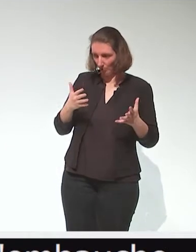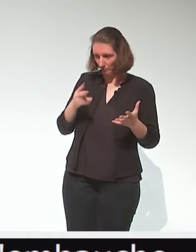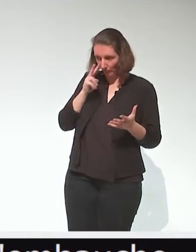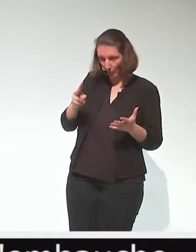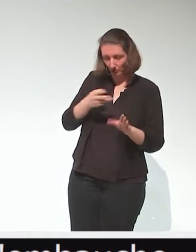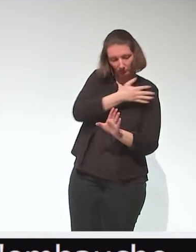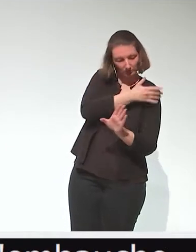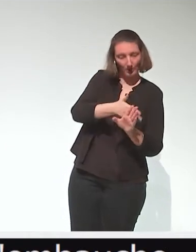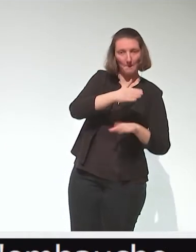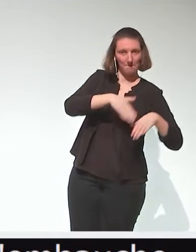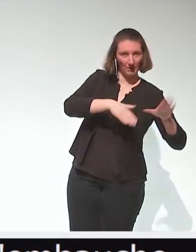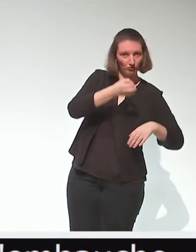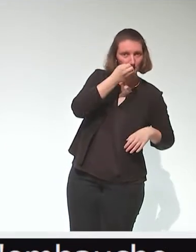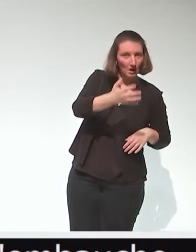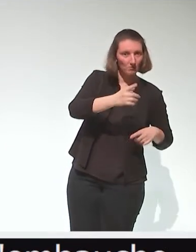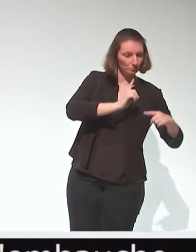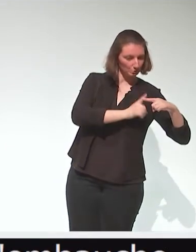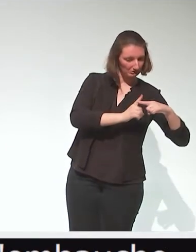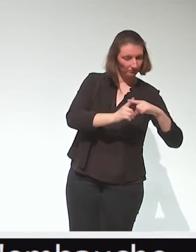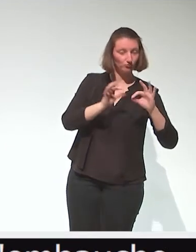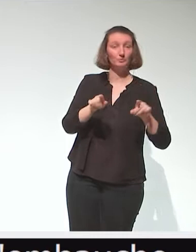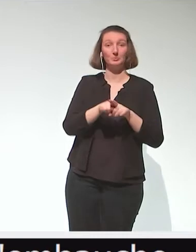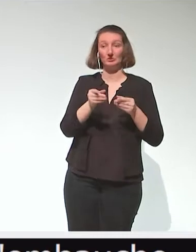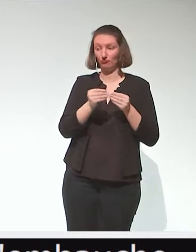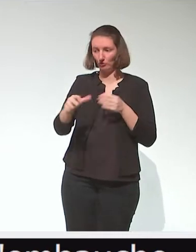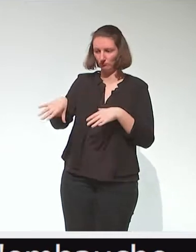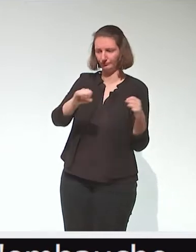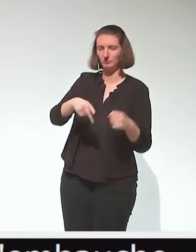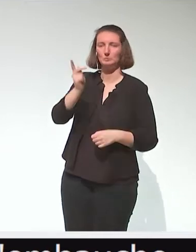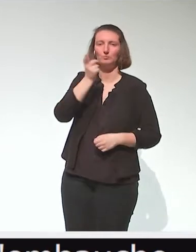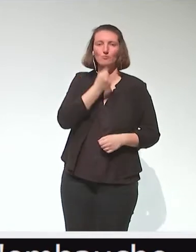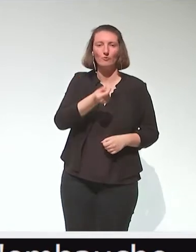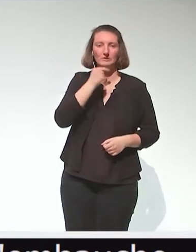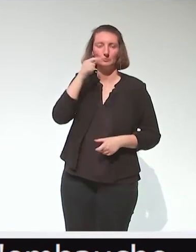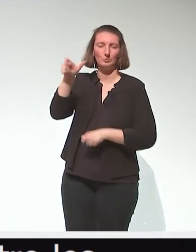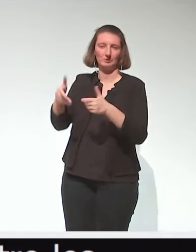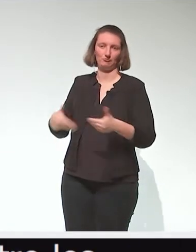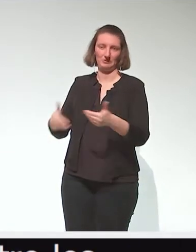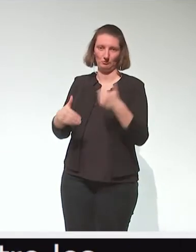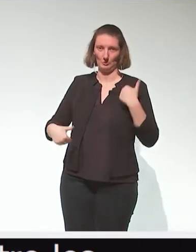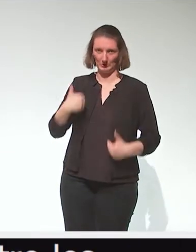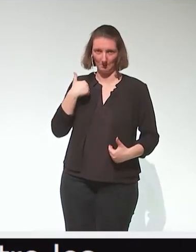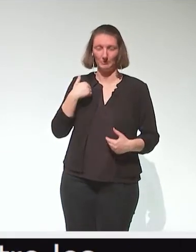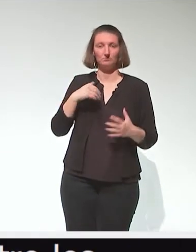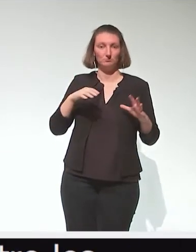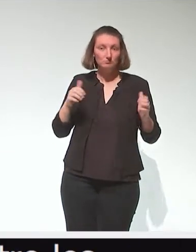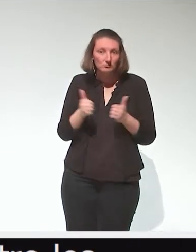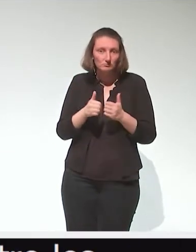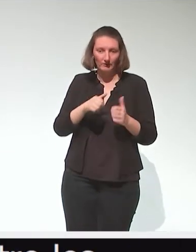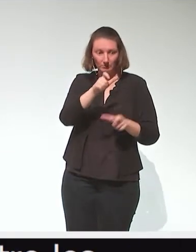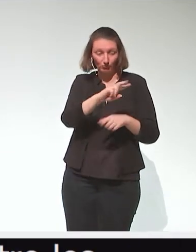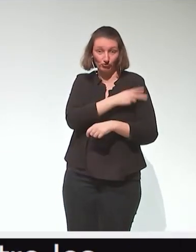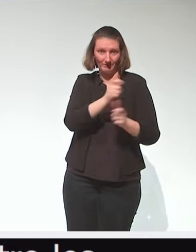to facilitate the hiring of persons with disabilities involving employers and employer